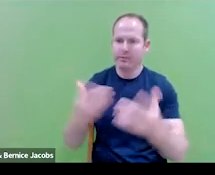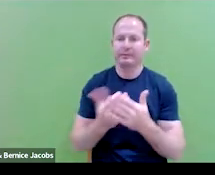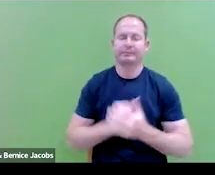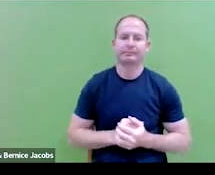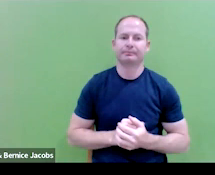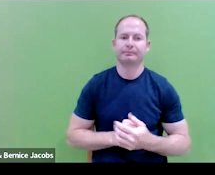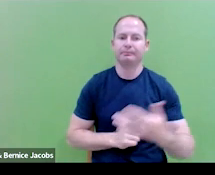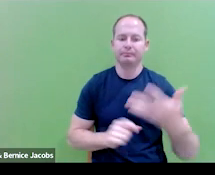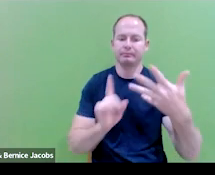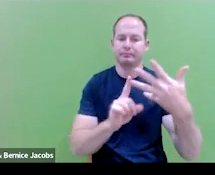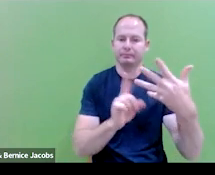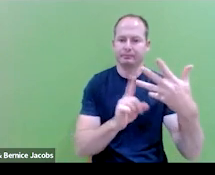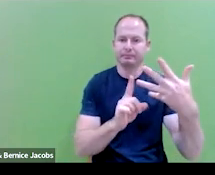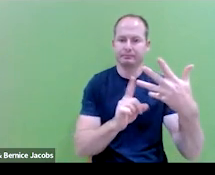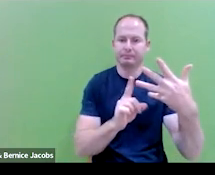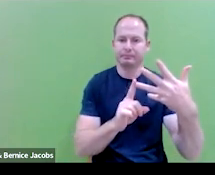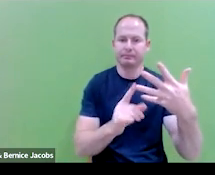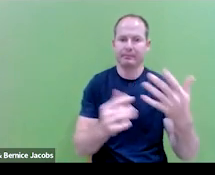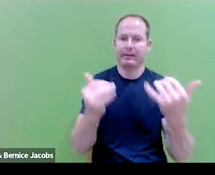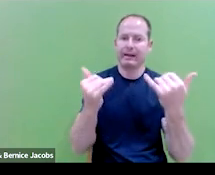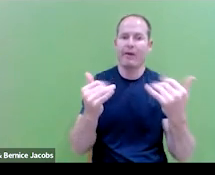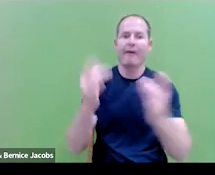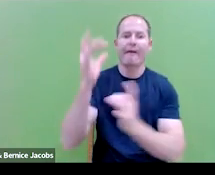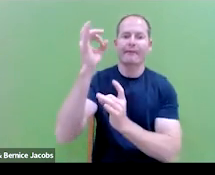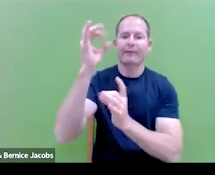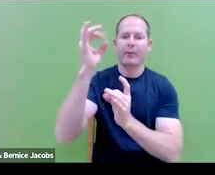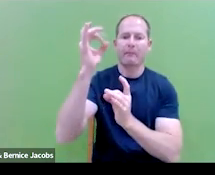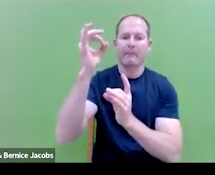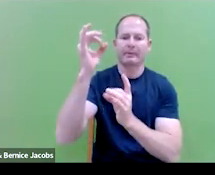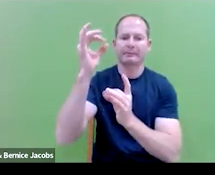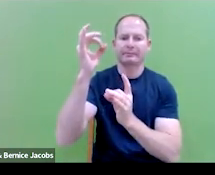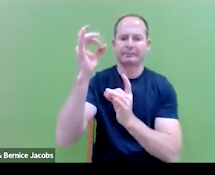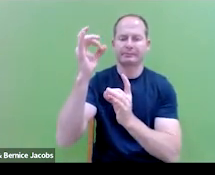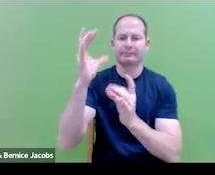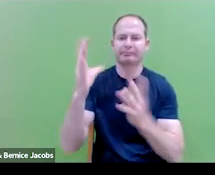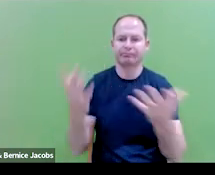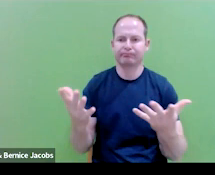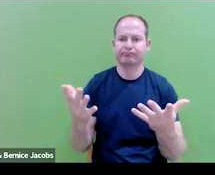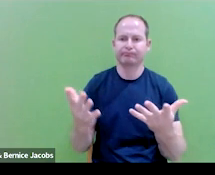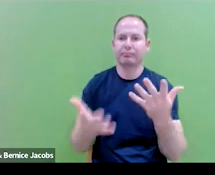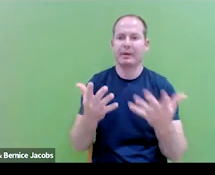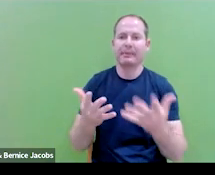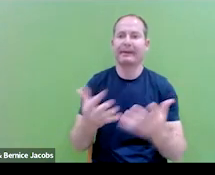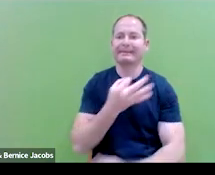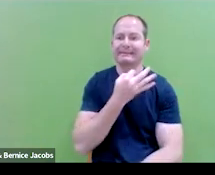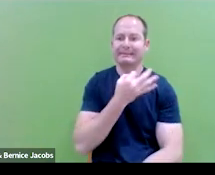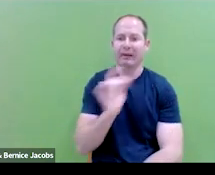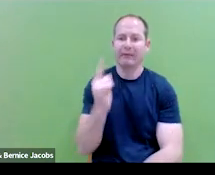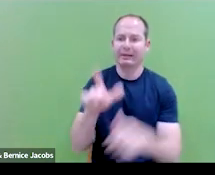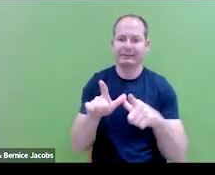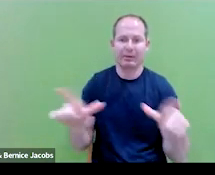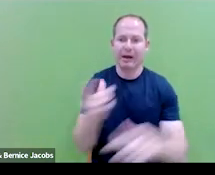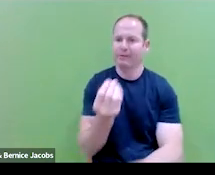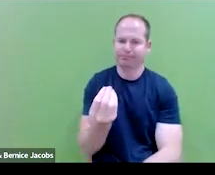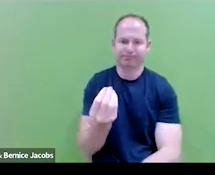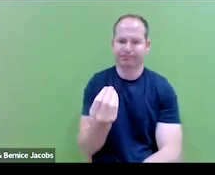4 is your perceptible information. So this one's a bit harder to explain to people who don't have English as a first language. So